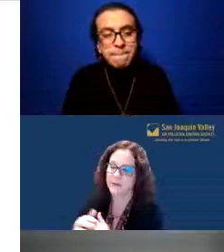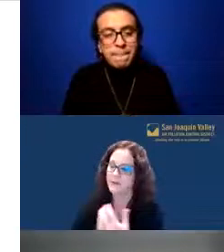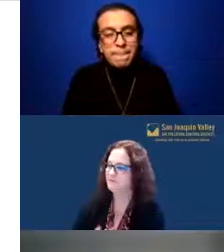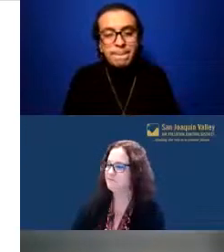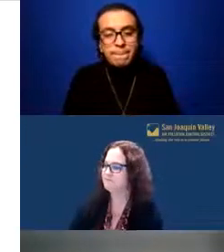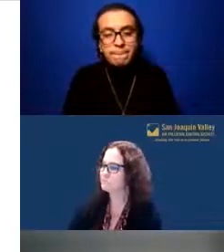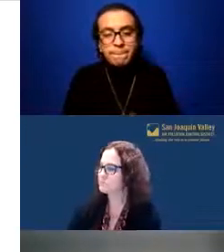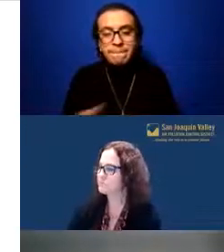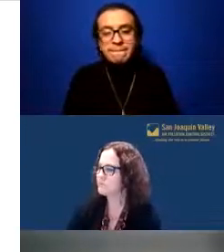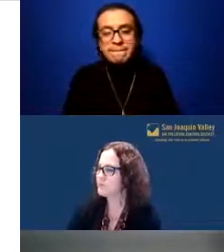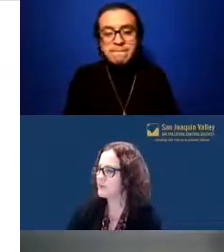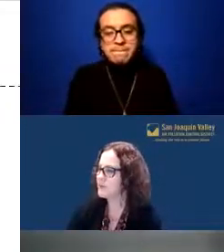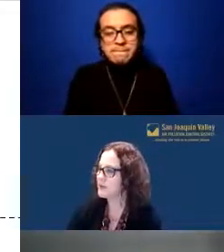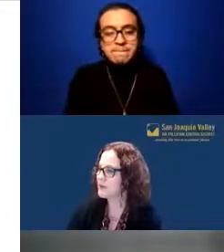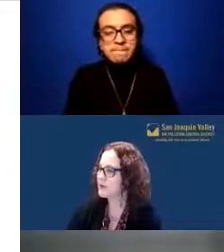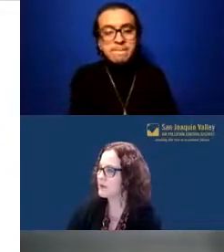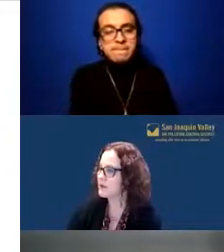there.